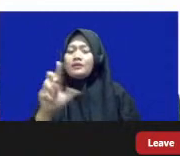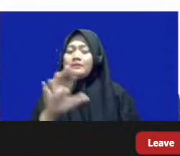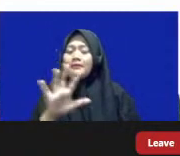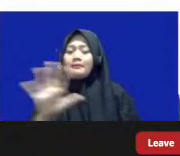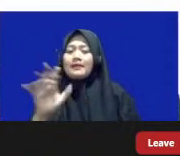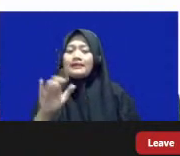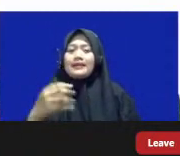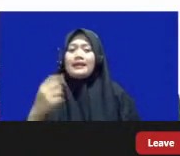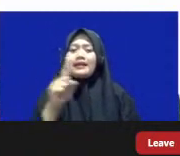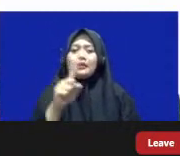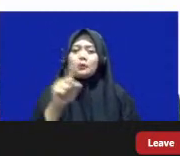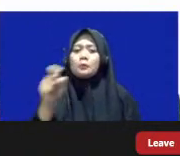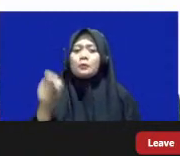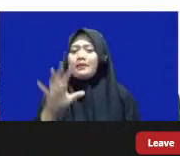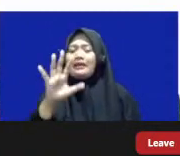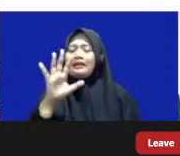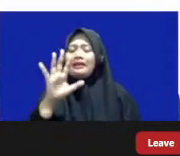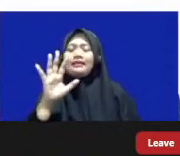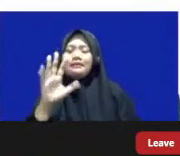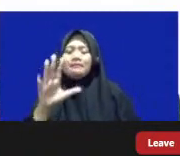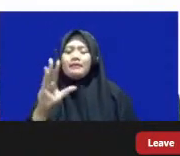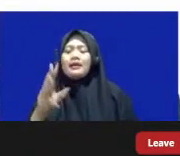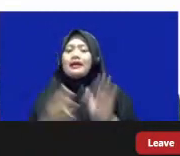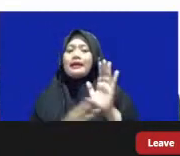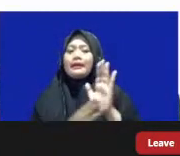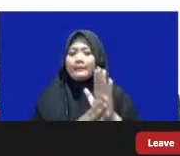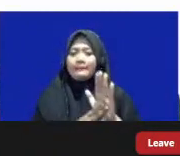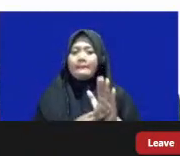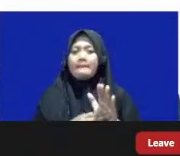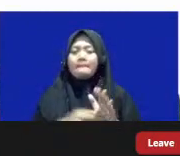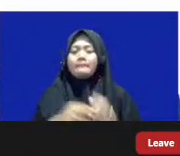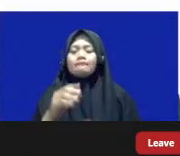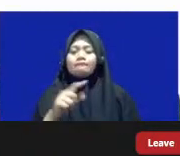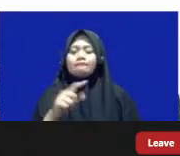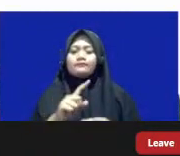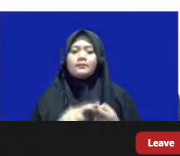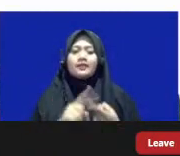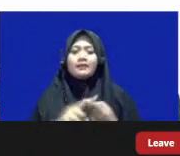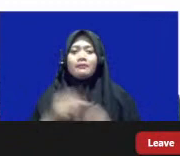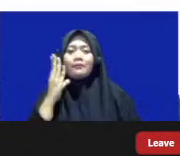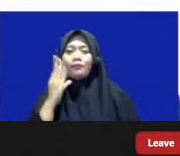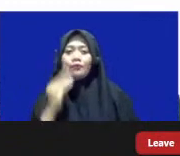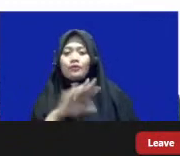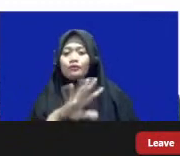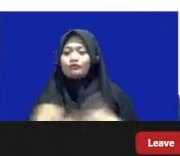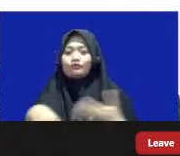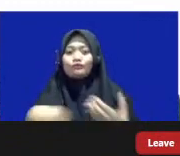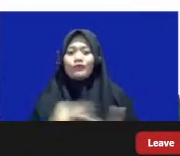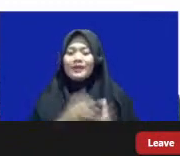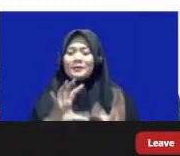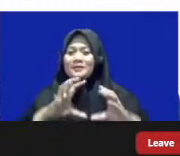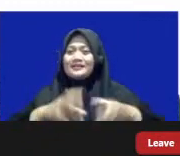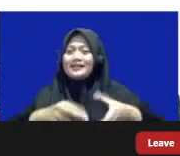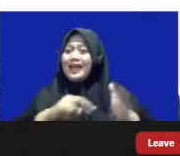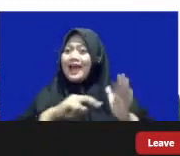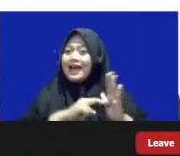years globally, accounting for one out of every six people